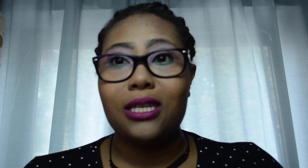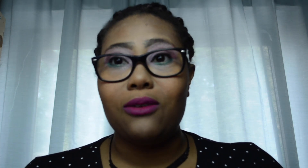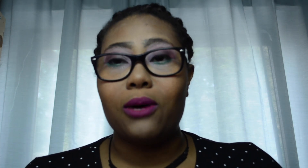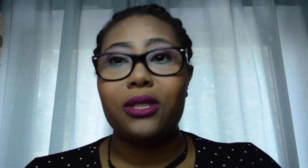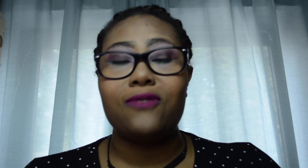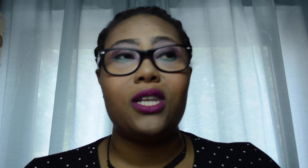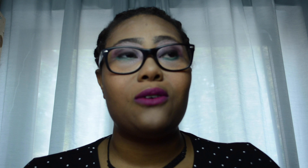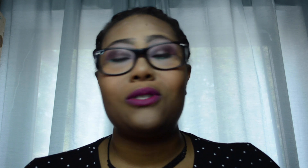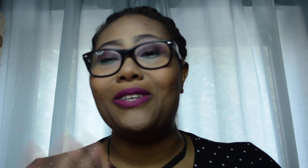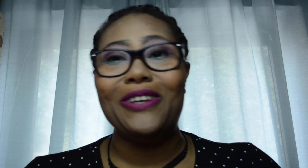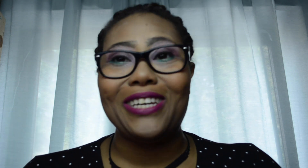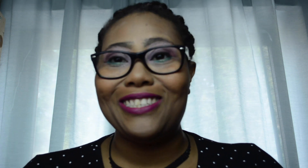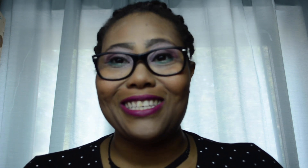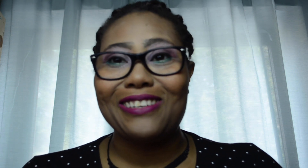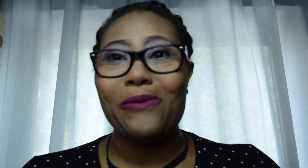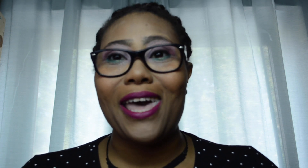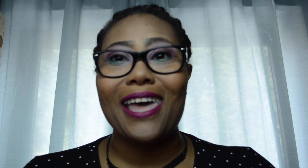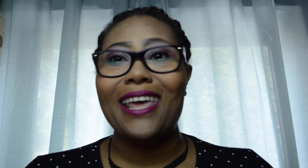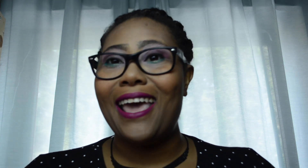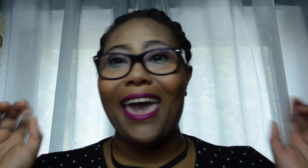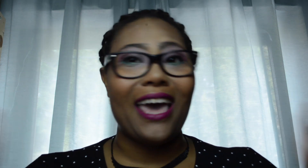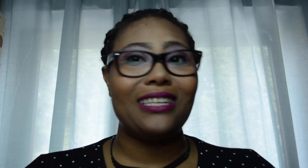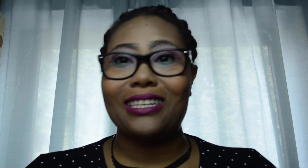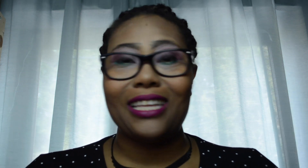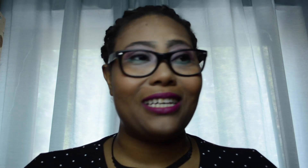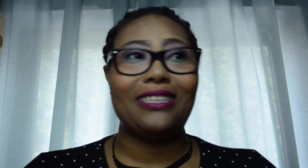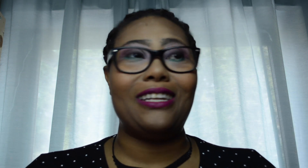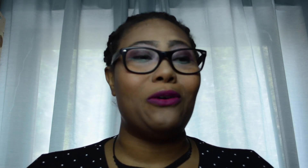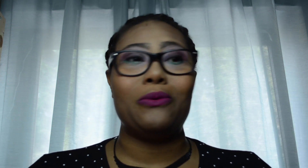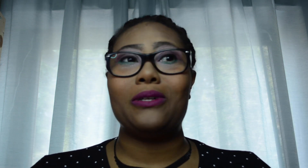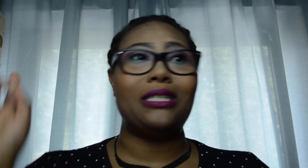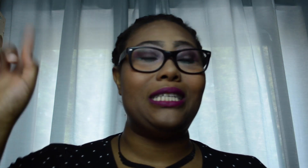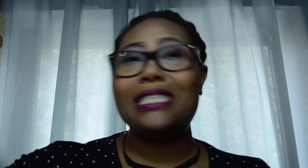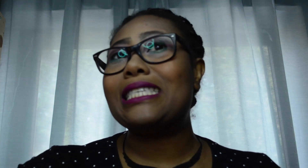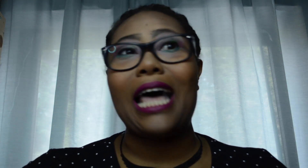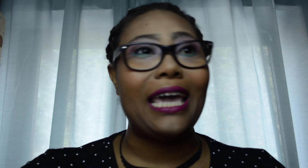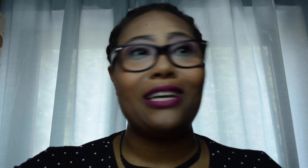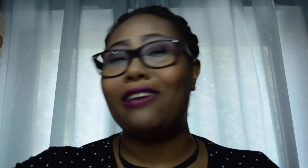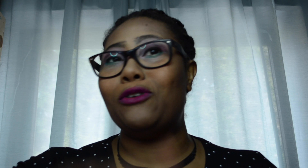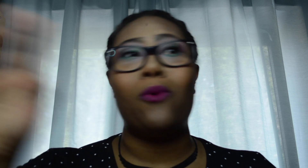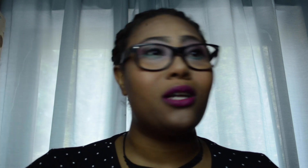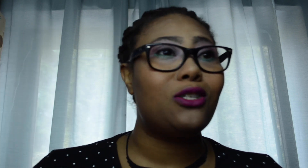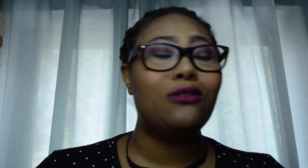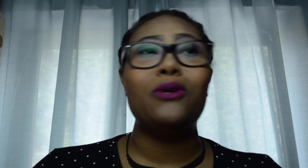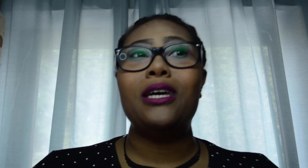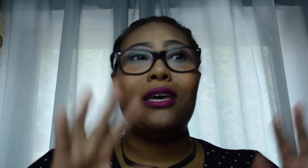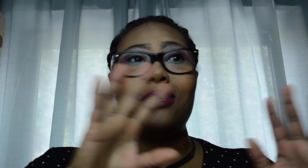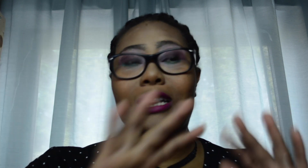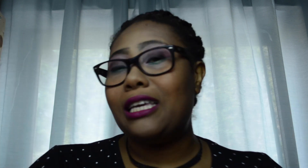you to continue on with this video. So you can just go ahead and click, you know, dislike if you want